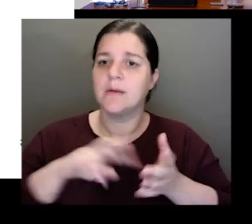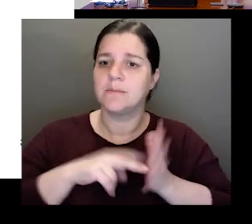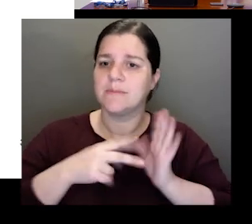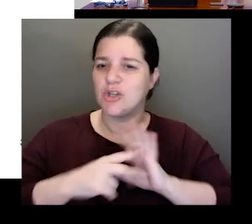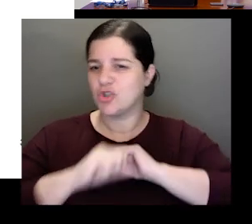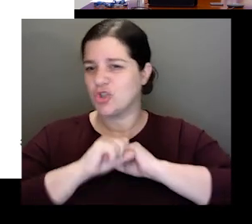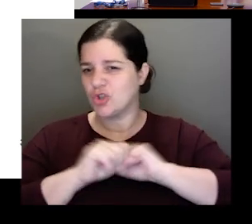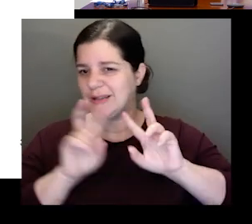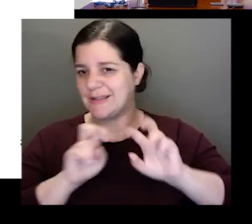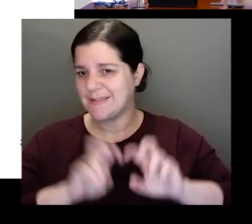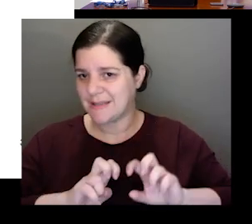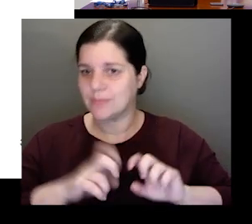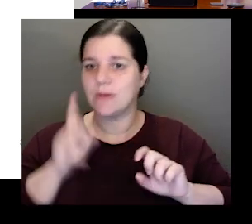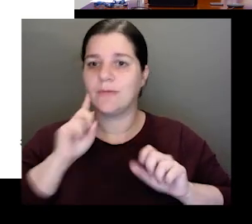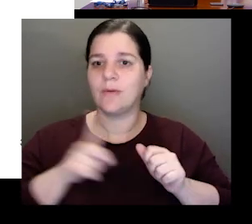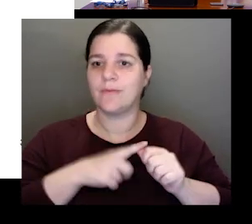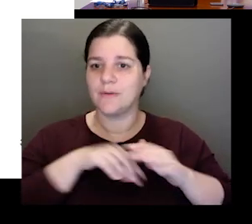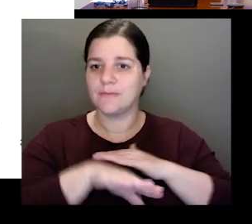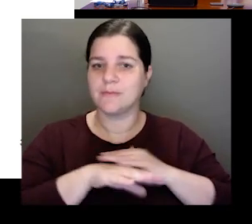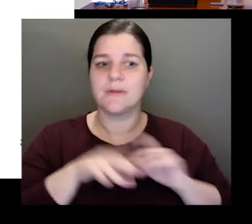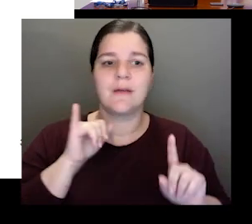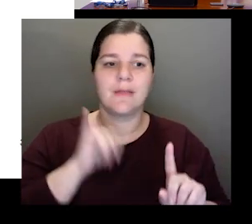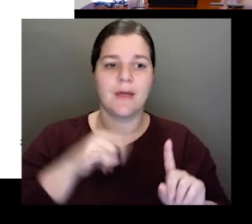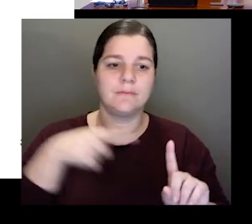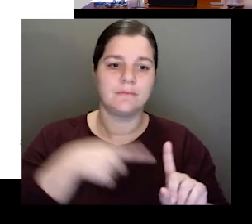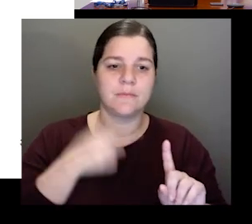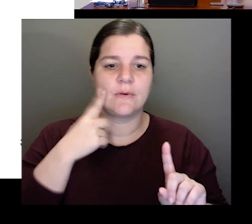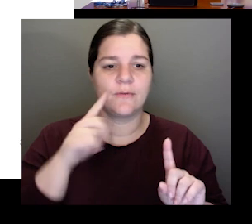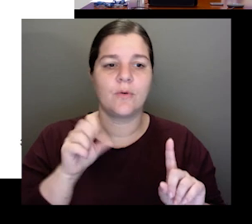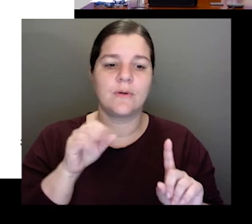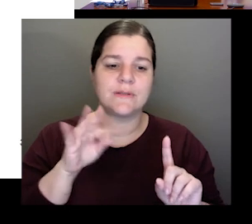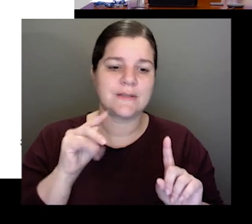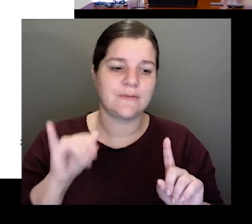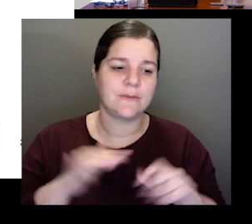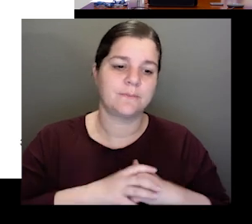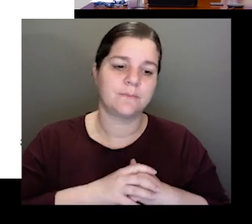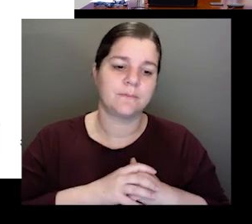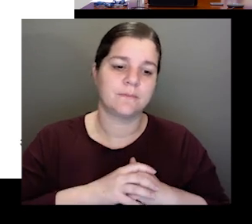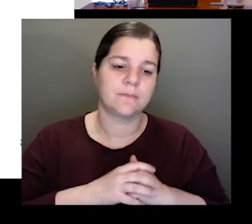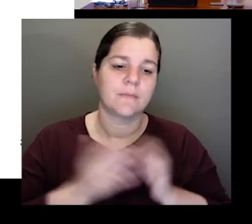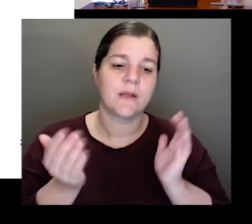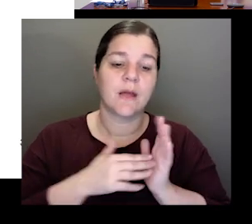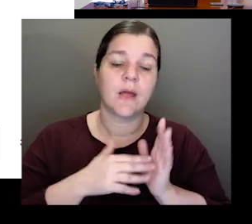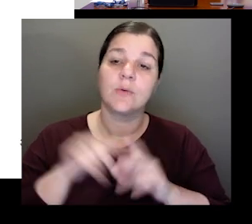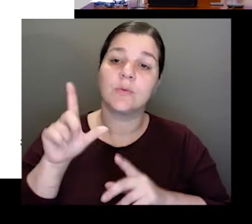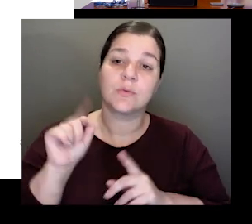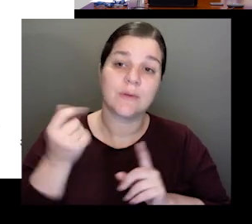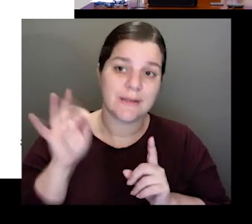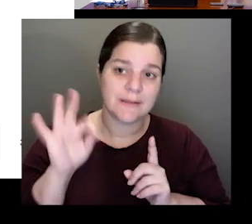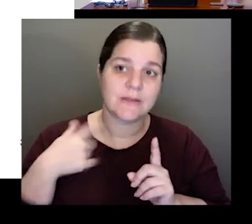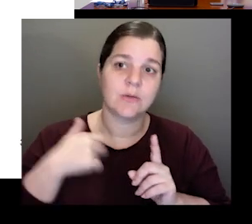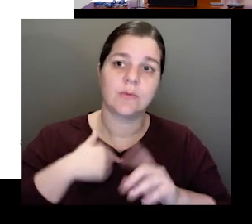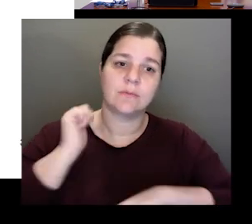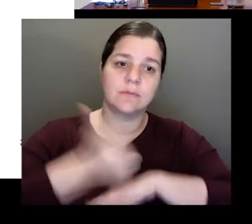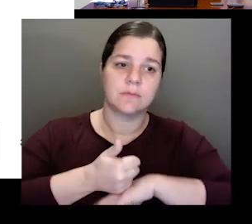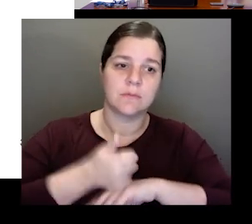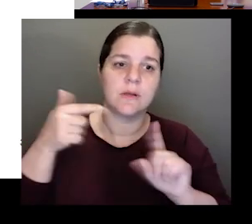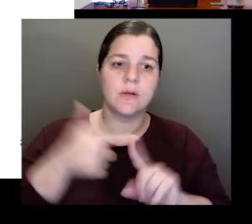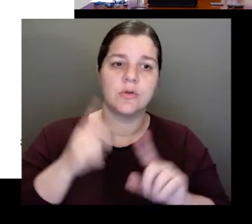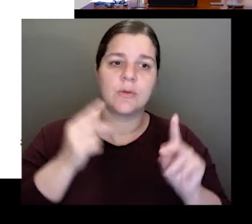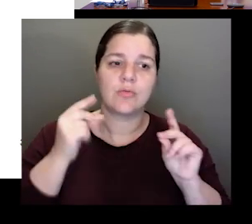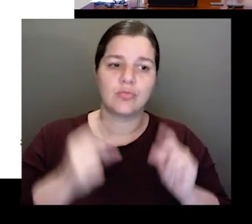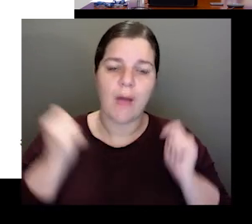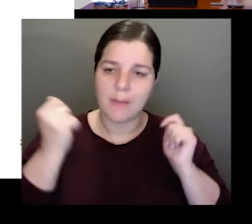at First Entry, or SAFE capability. In 2019, CISA created the SAFE to be a rapid, high-level